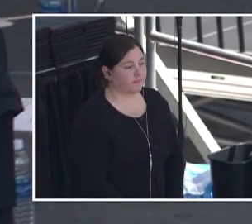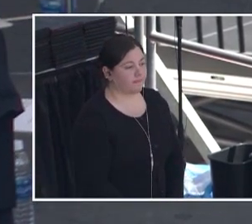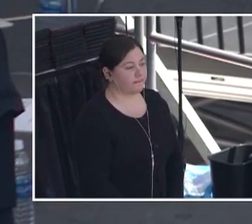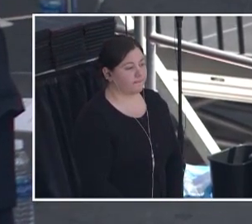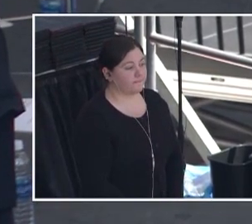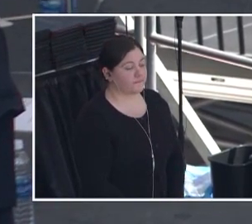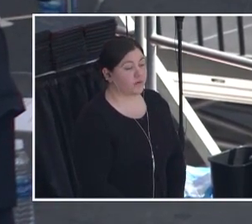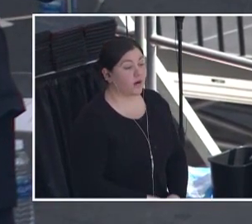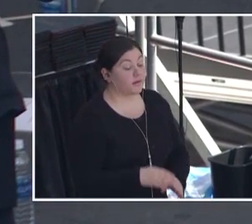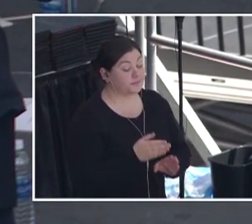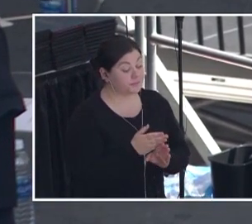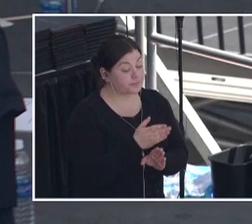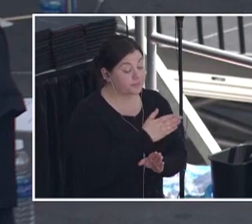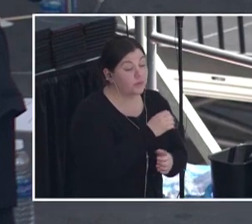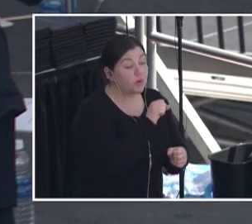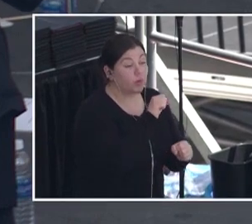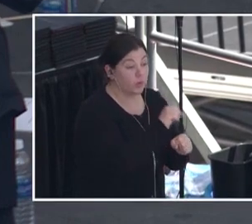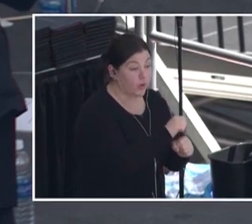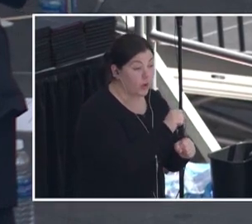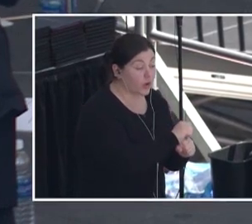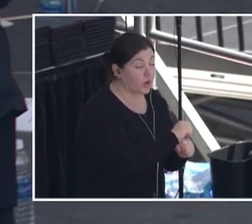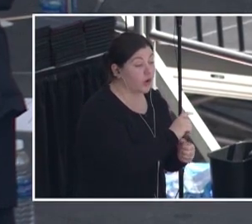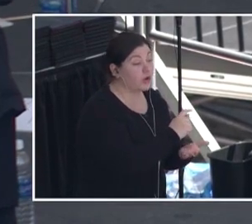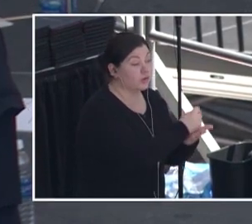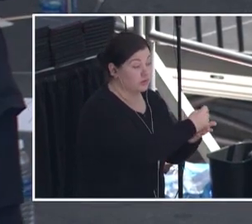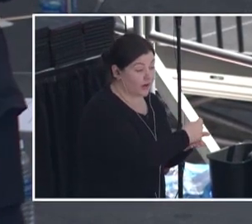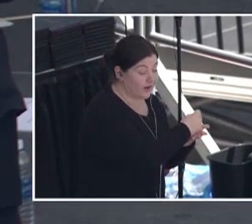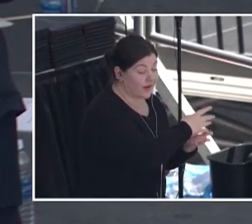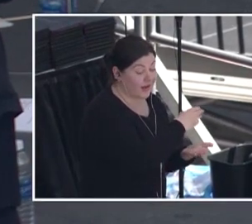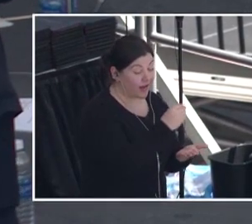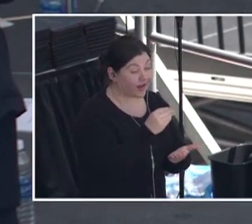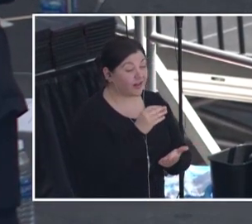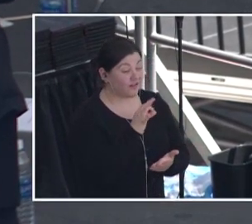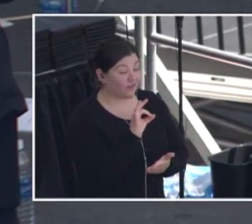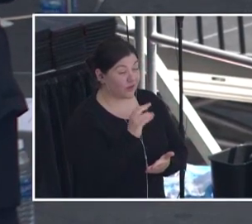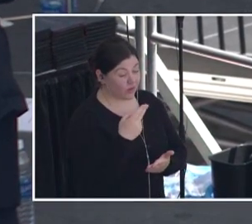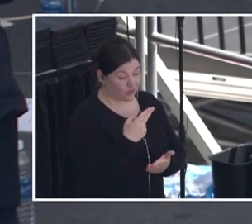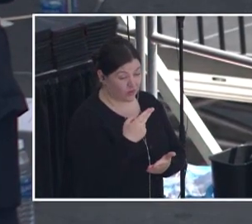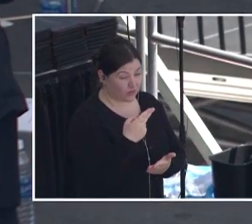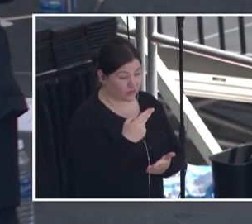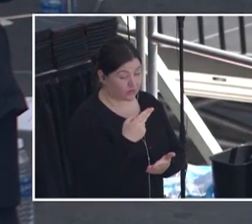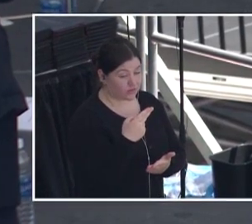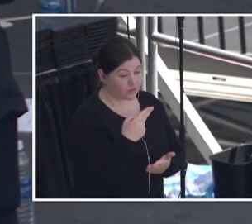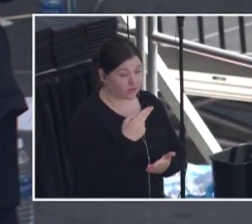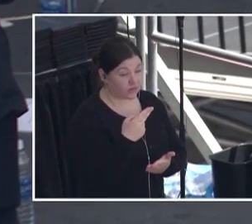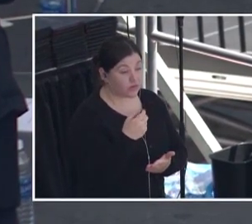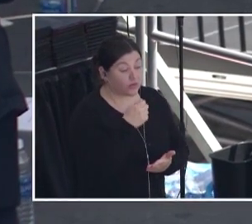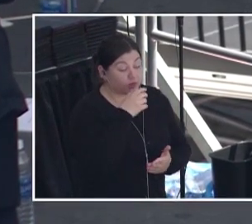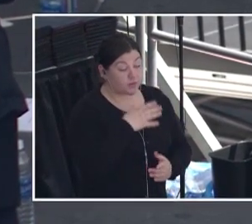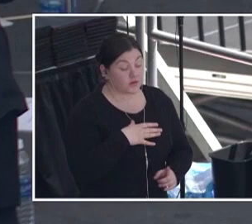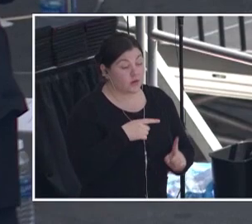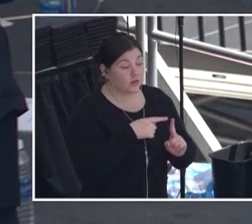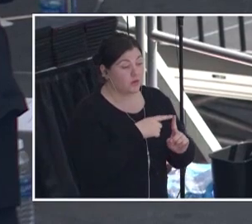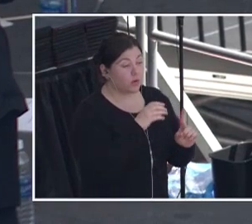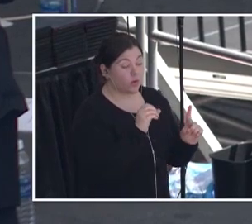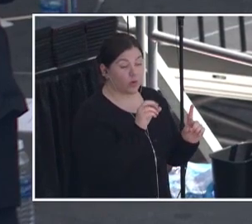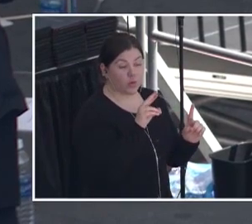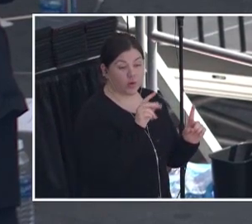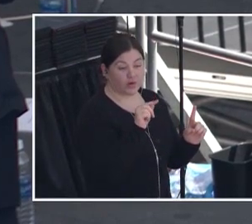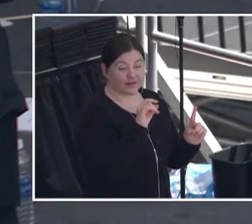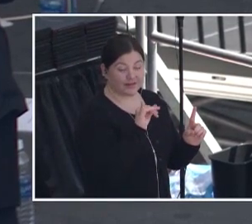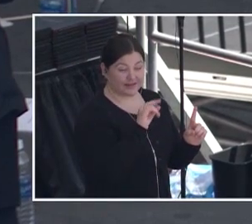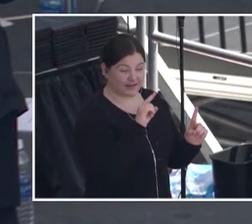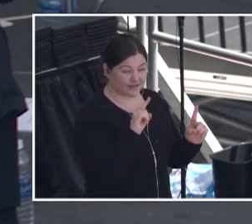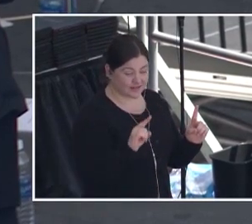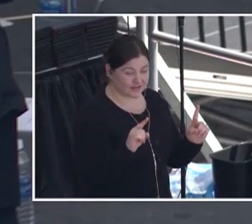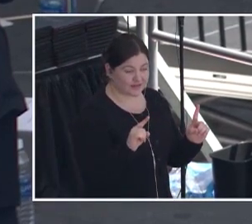a trustee and freeholder, Ms. Ortiz has proven to be